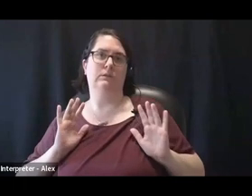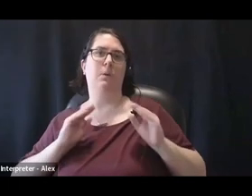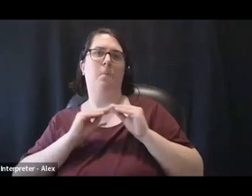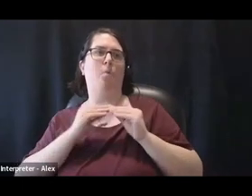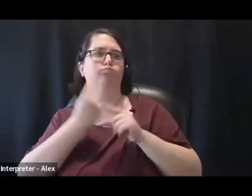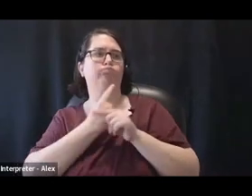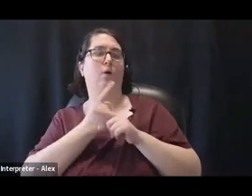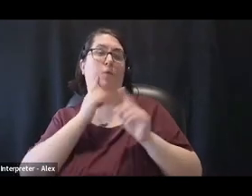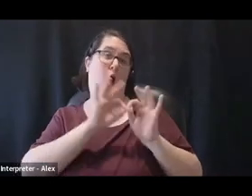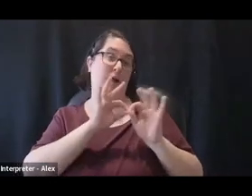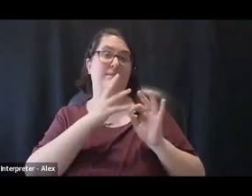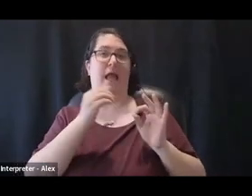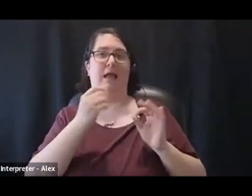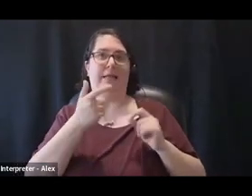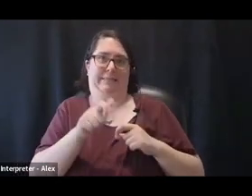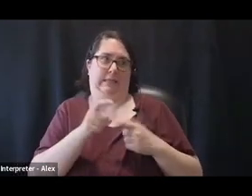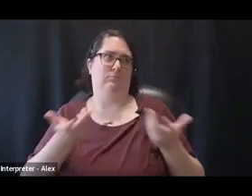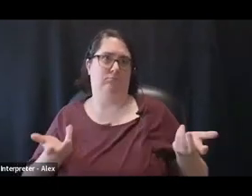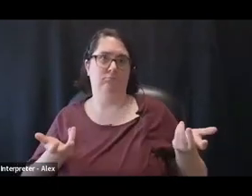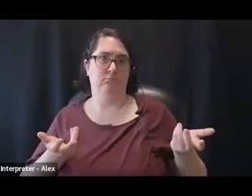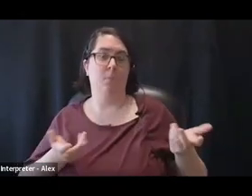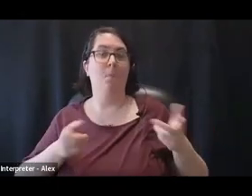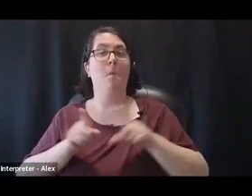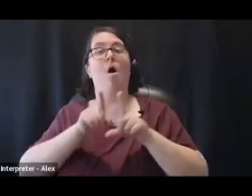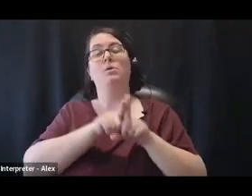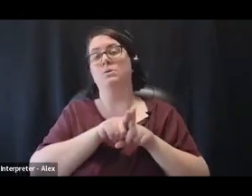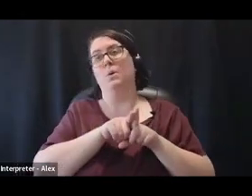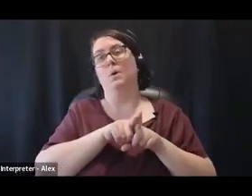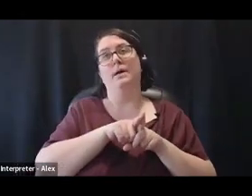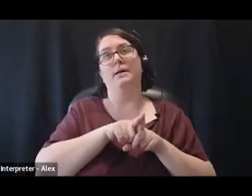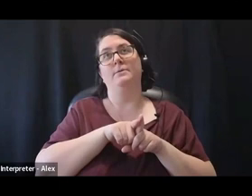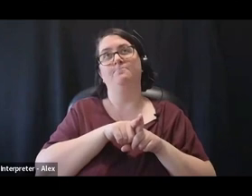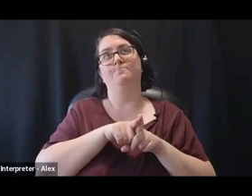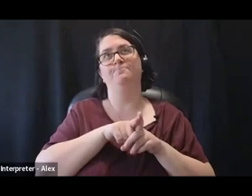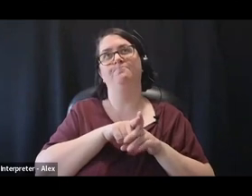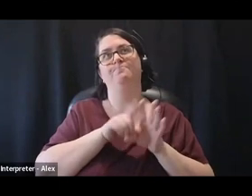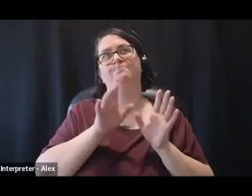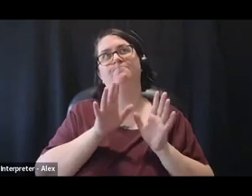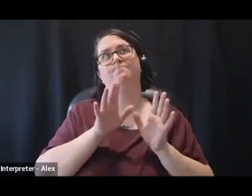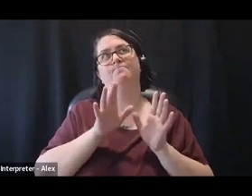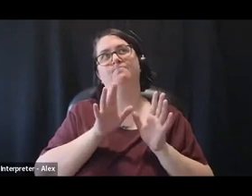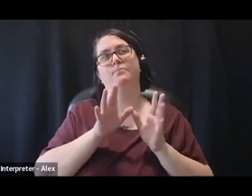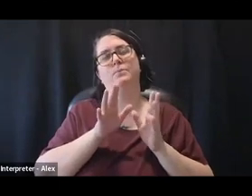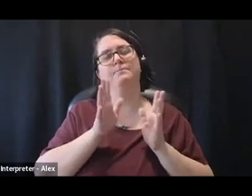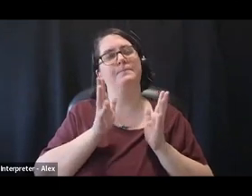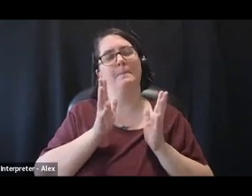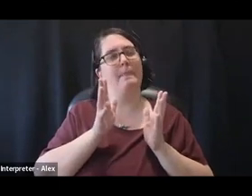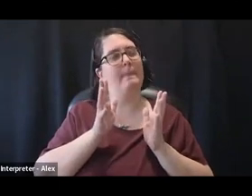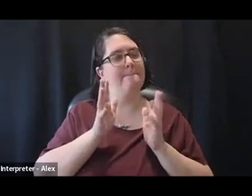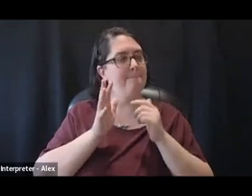both in cost and necessity, but also aware that so many of these